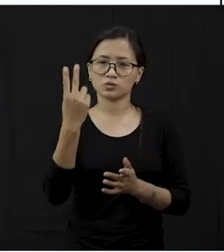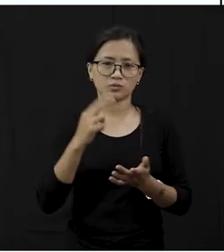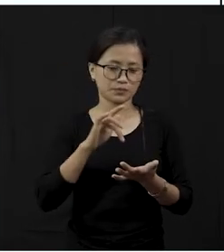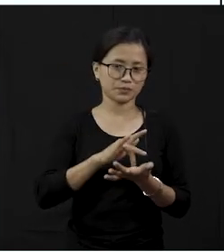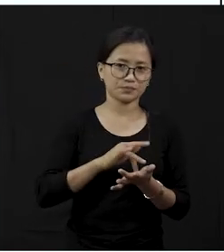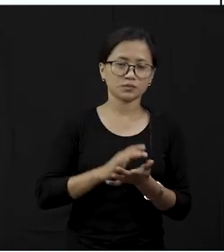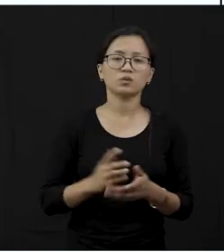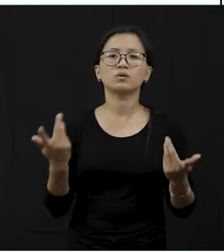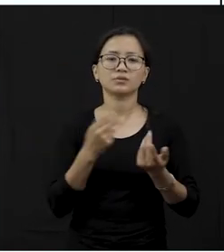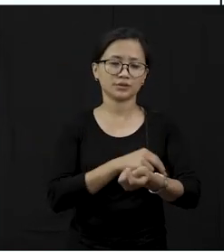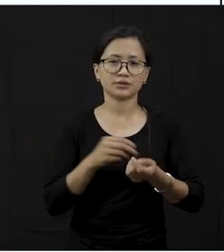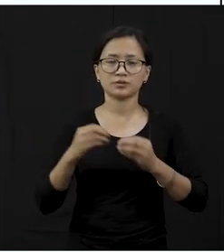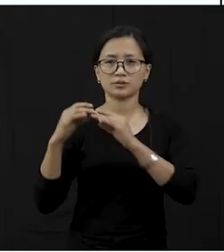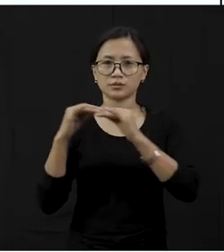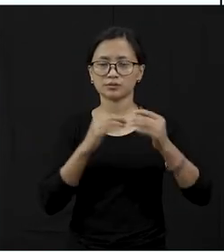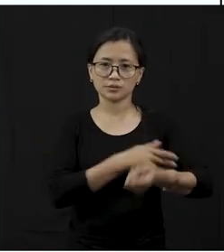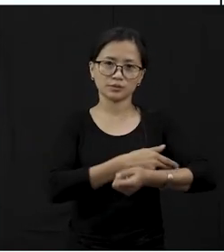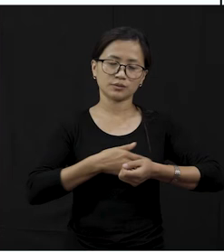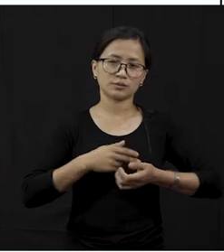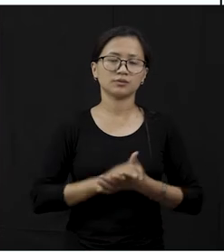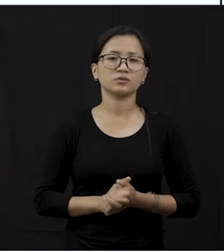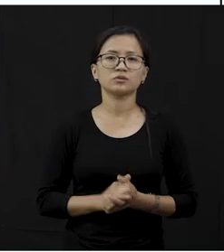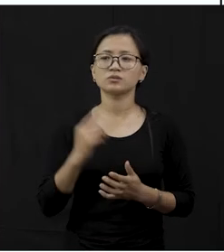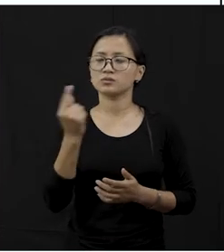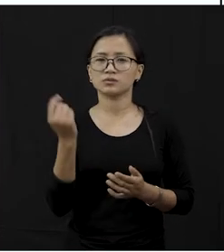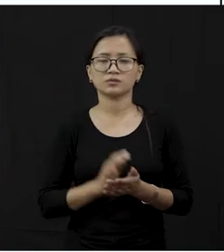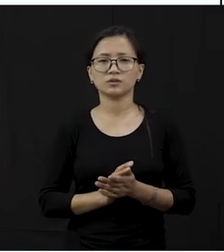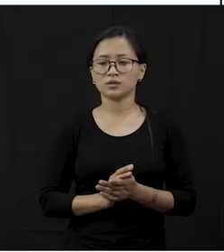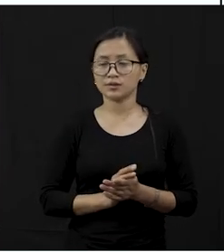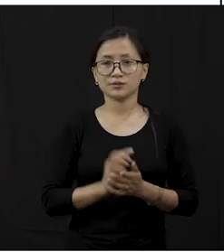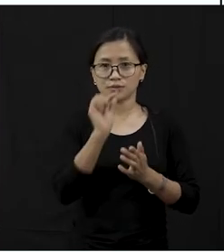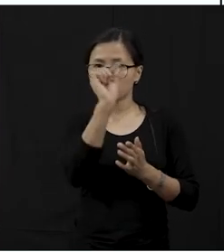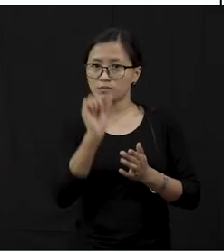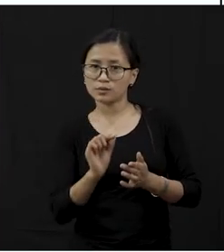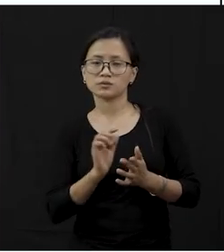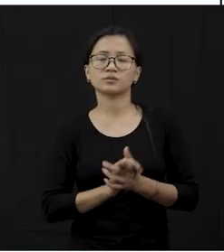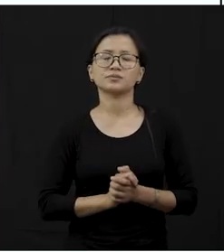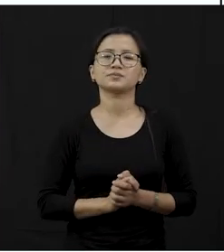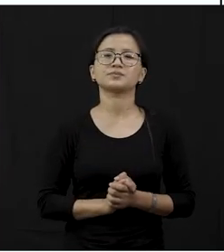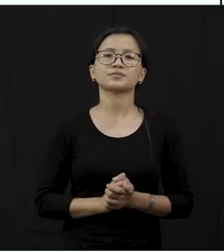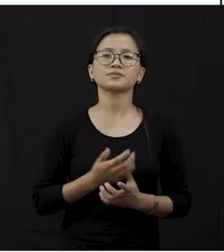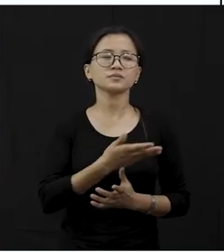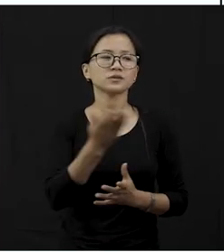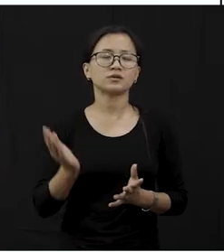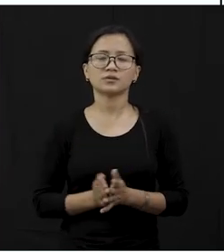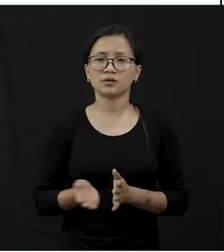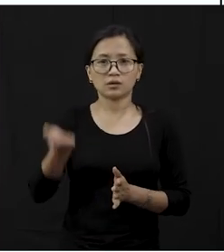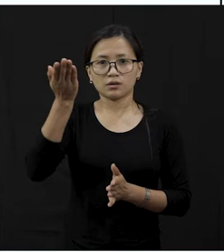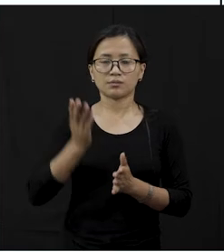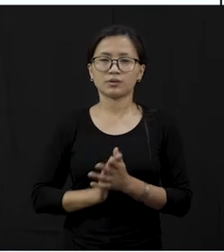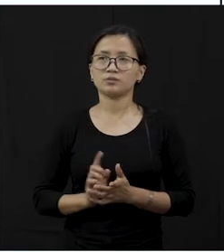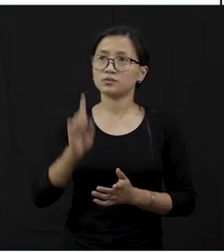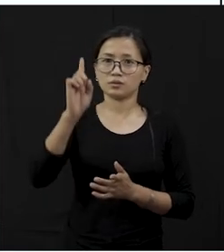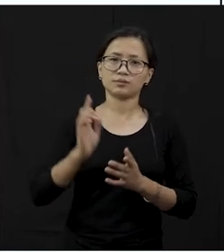writing the number name, while we are writing name, we separate them by using commas. Just like there in the upper number,